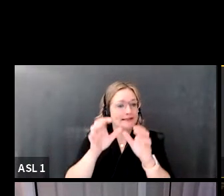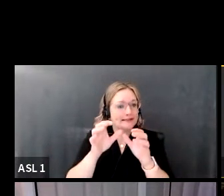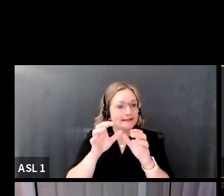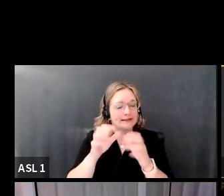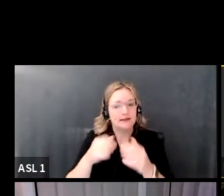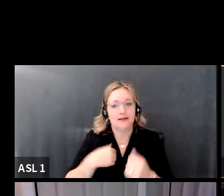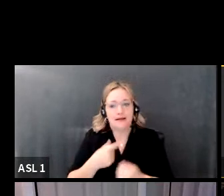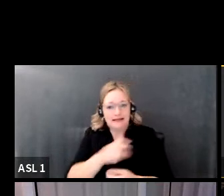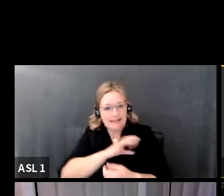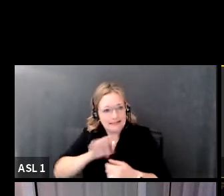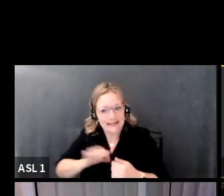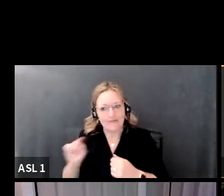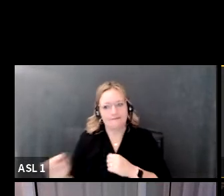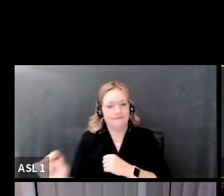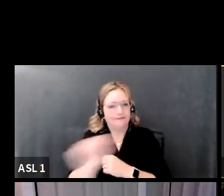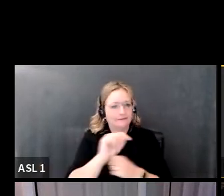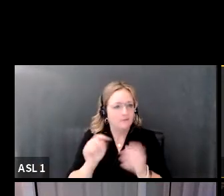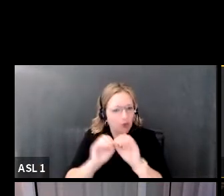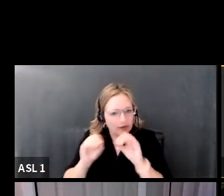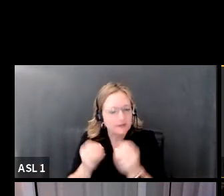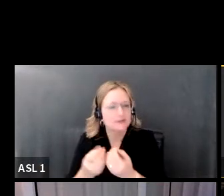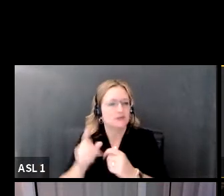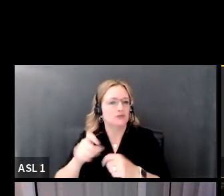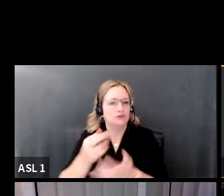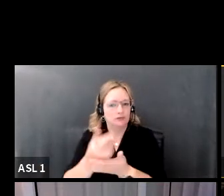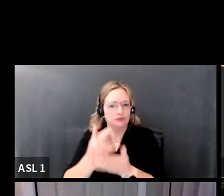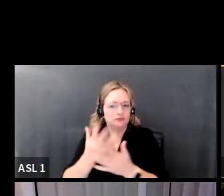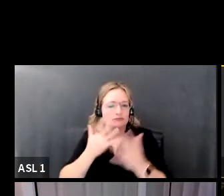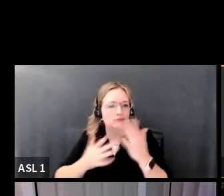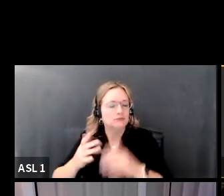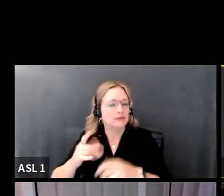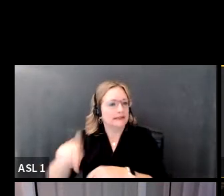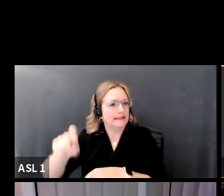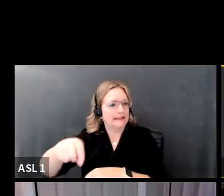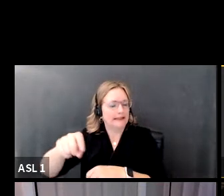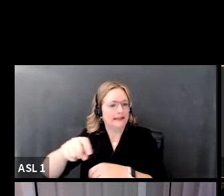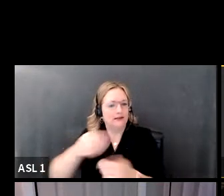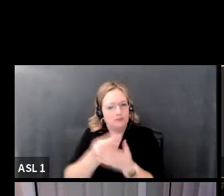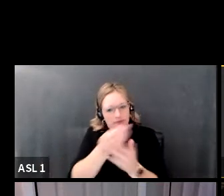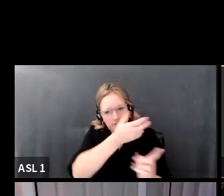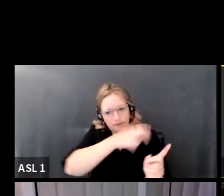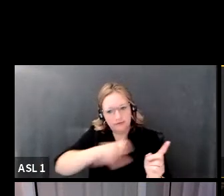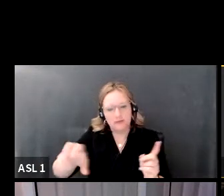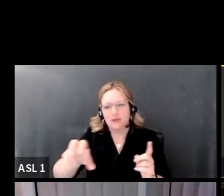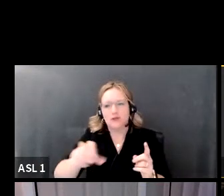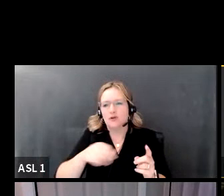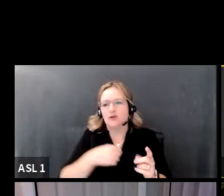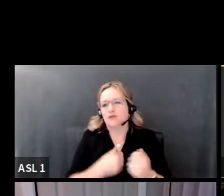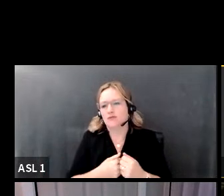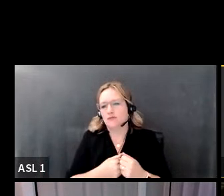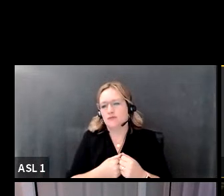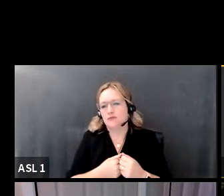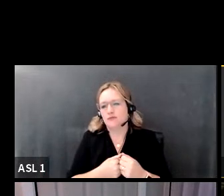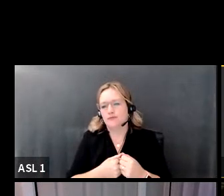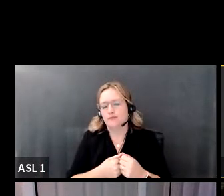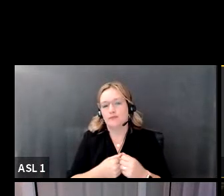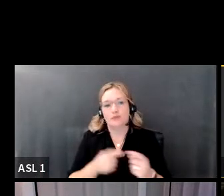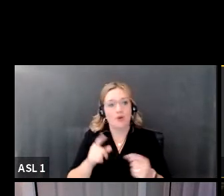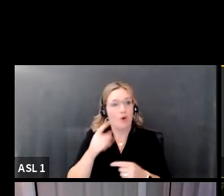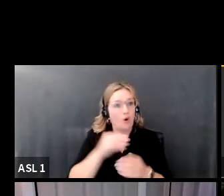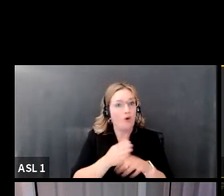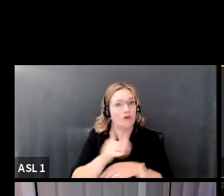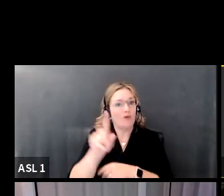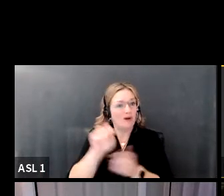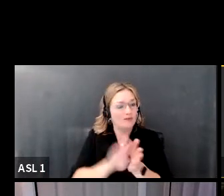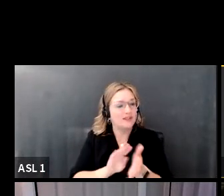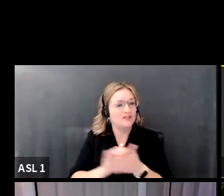staffing and project needs of face value there will always be more reasons to be found to funnel money into policing we could give them over a billion dollars as